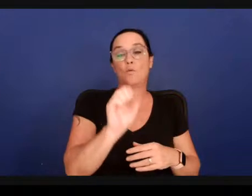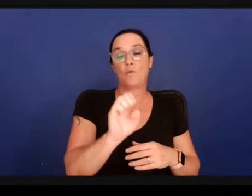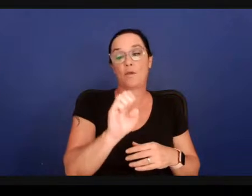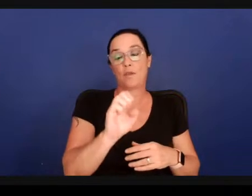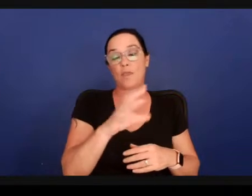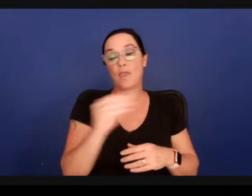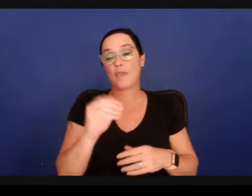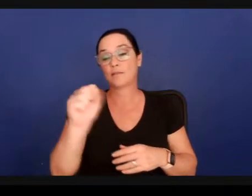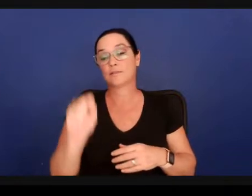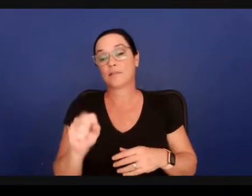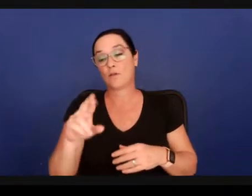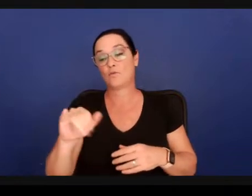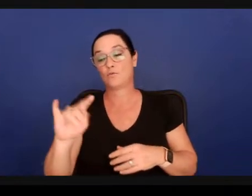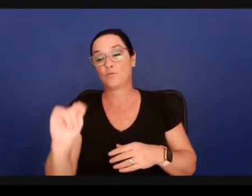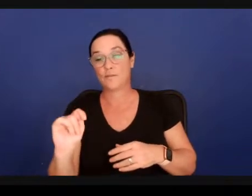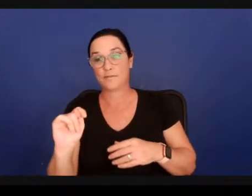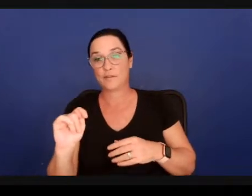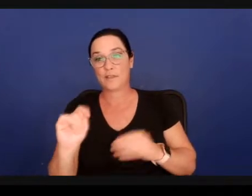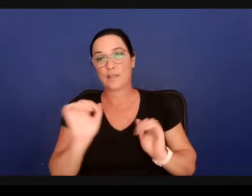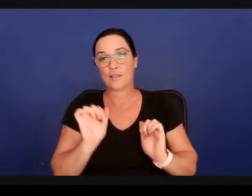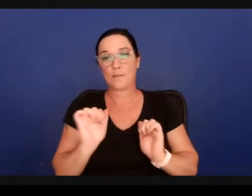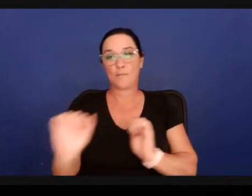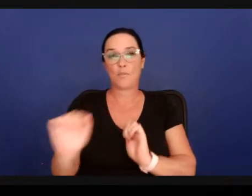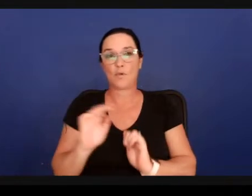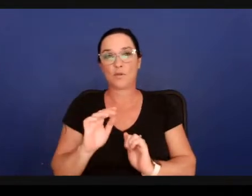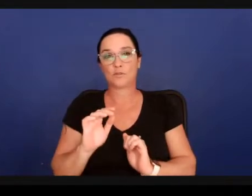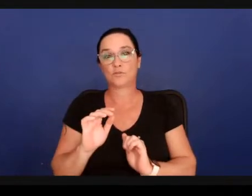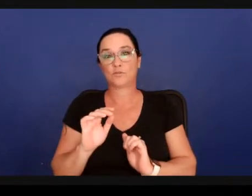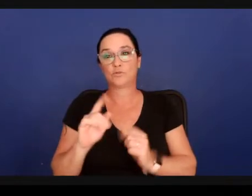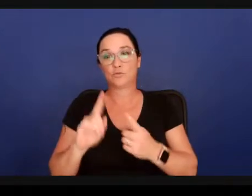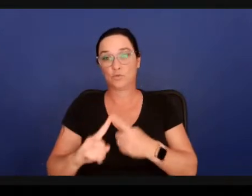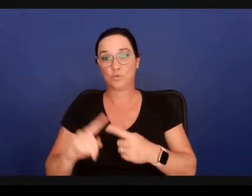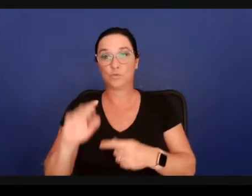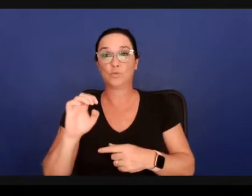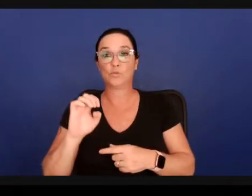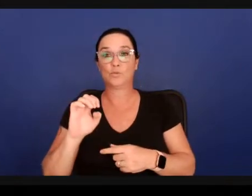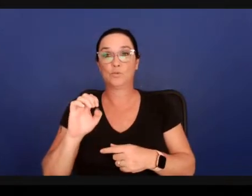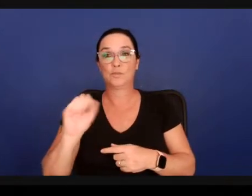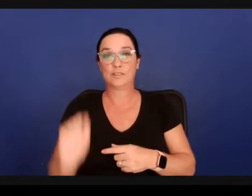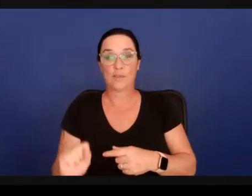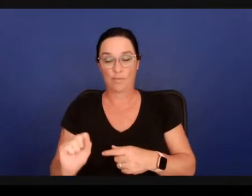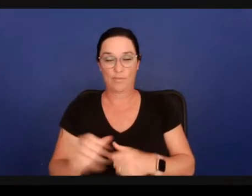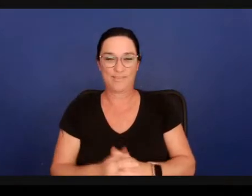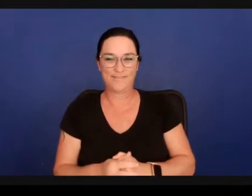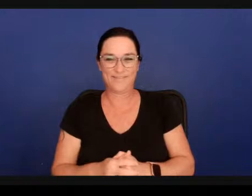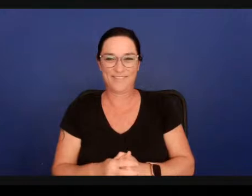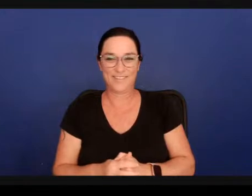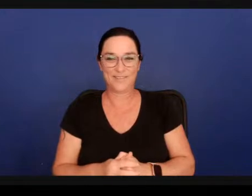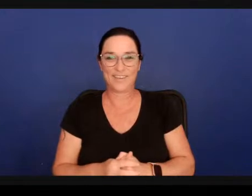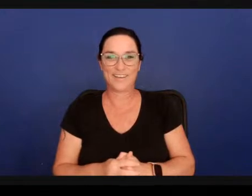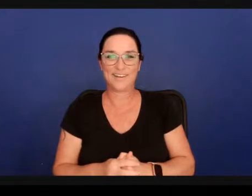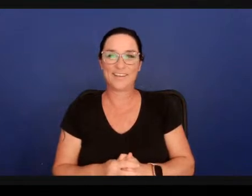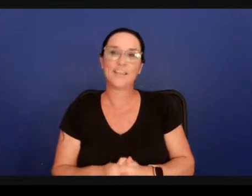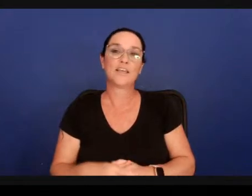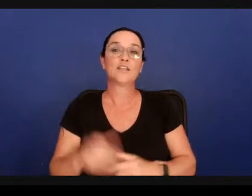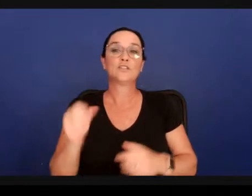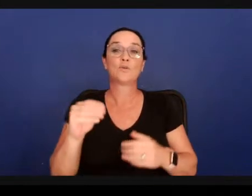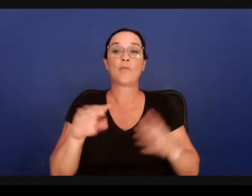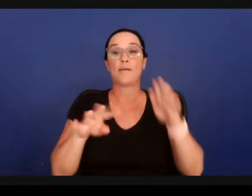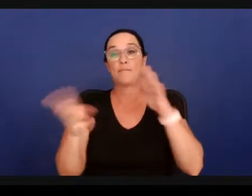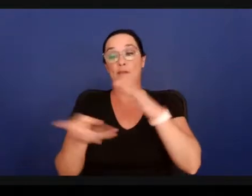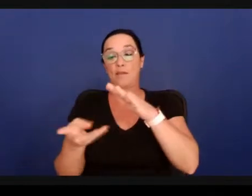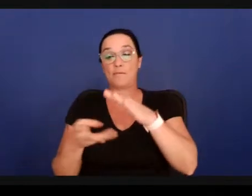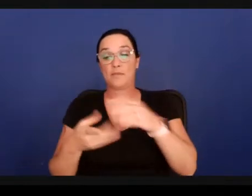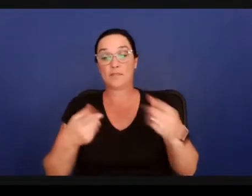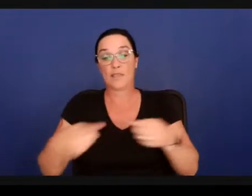actually, which in my opinion would suggest you have a fairly strong component of the Kauai, right? Magma is moving into that triangle